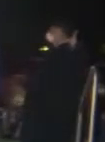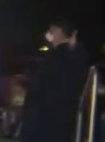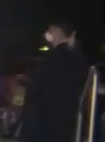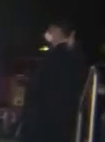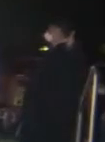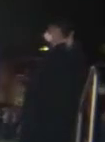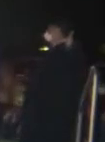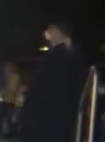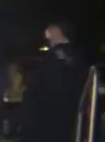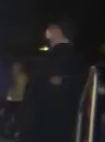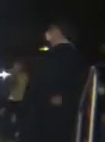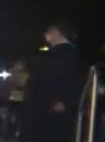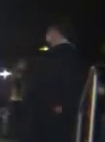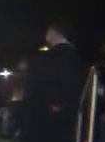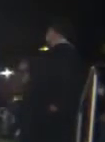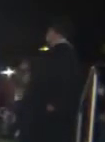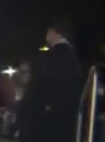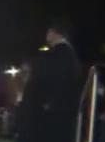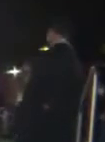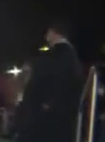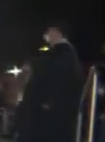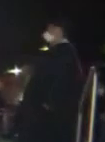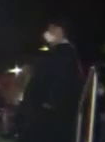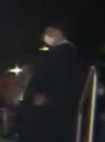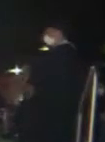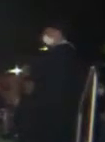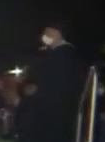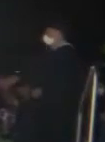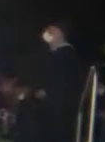Elijah William Melvin.